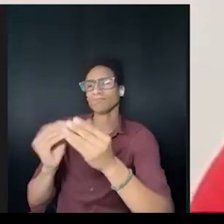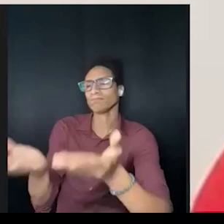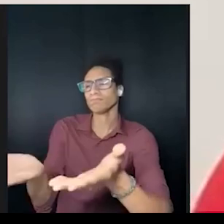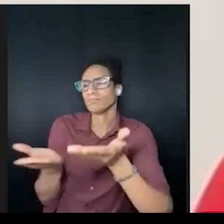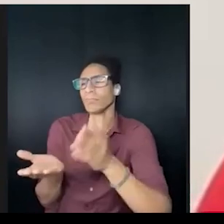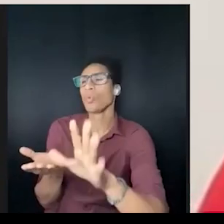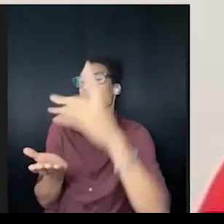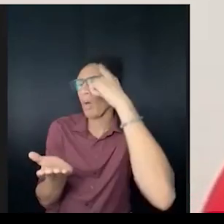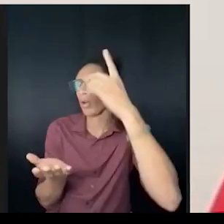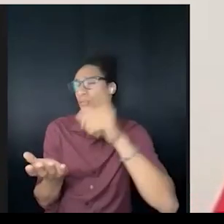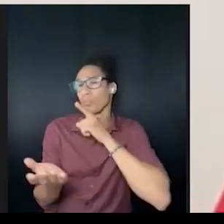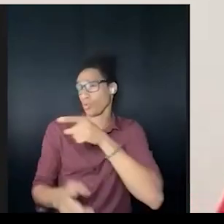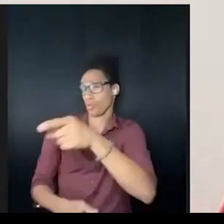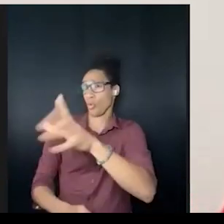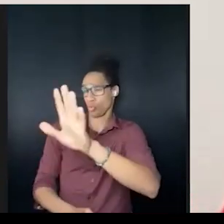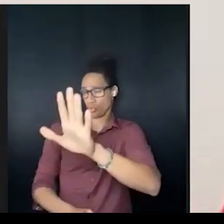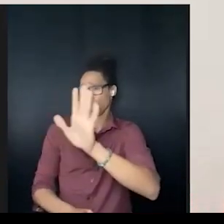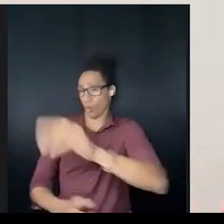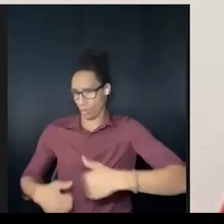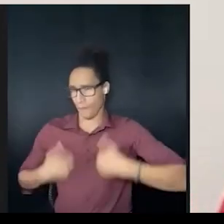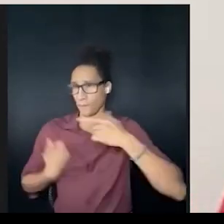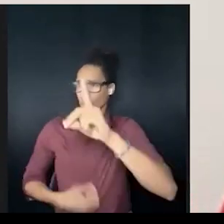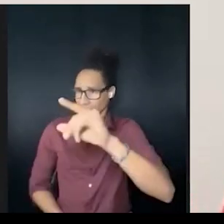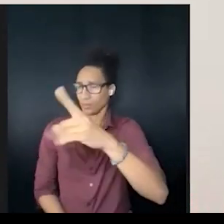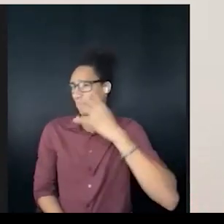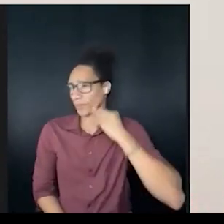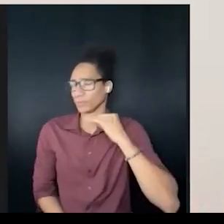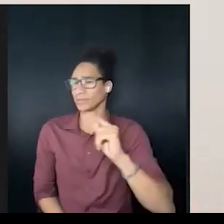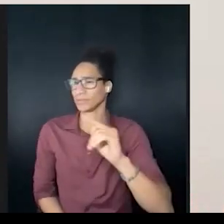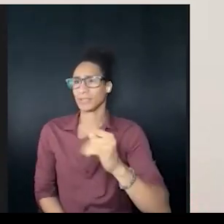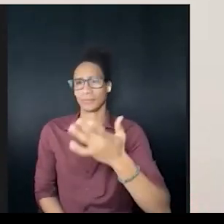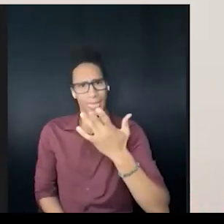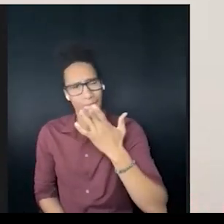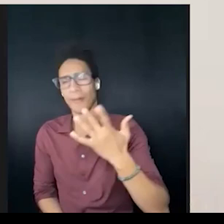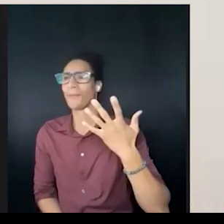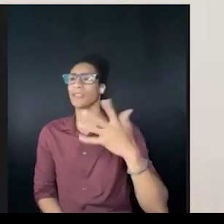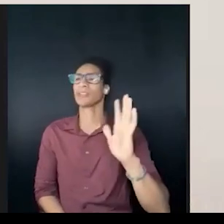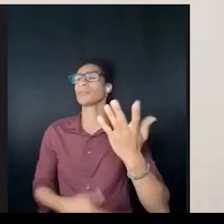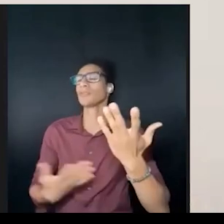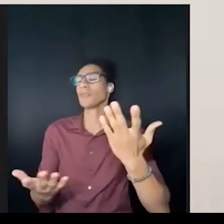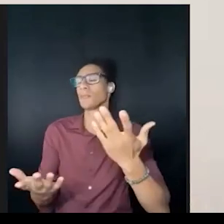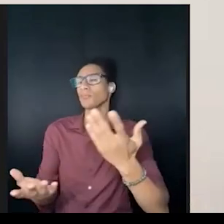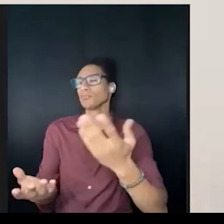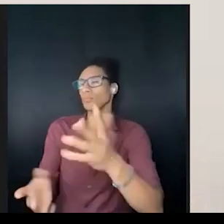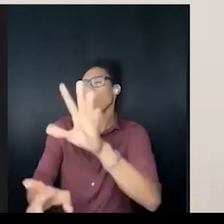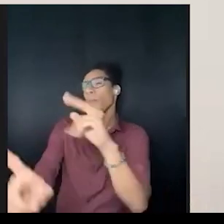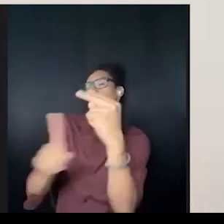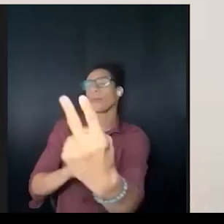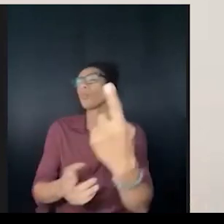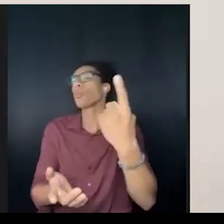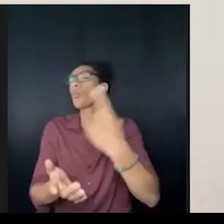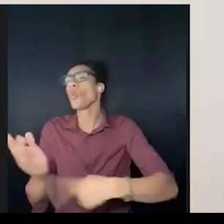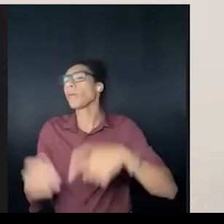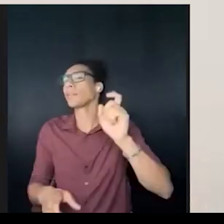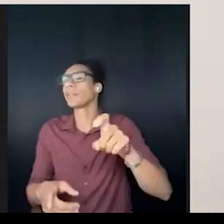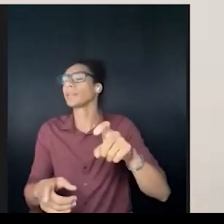life experience. And you know, from your perspective, what work needs to be done around the issue of lifetime